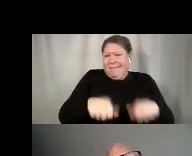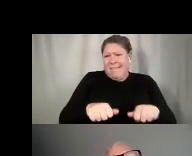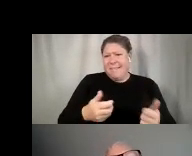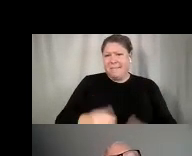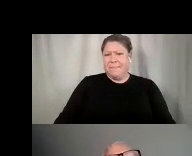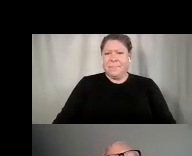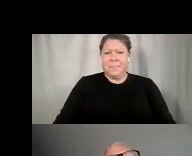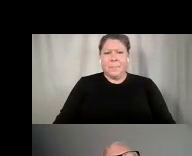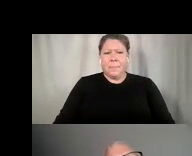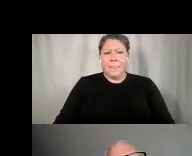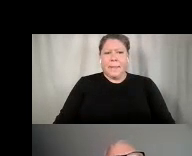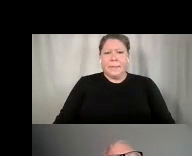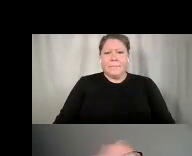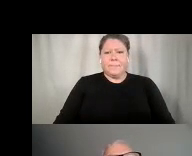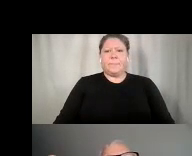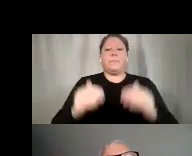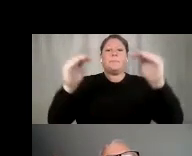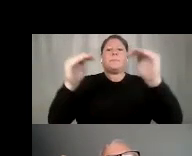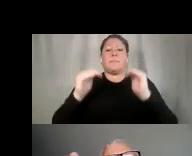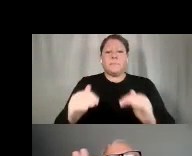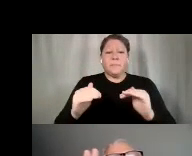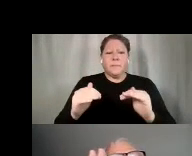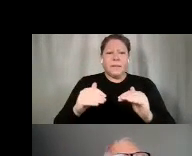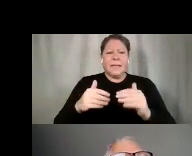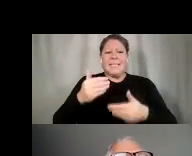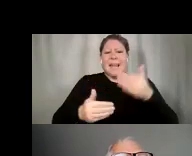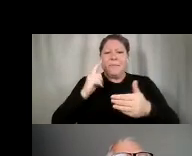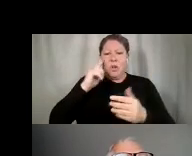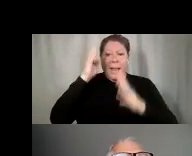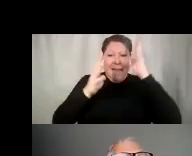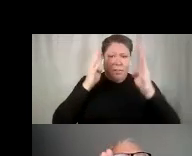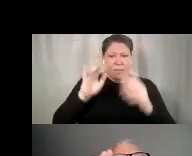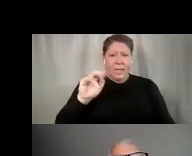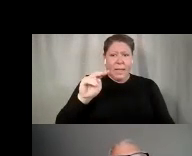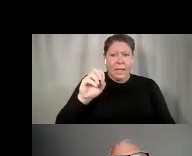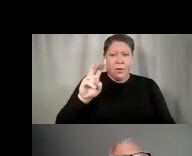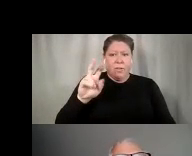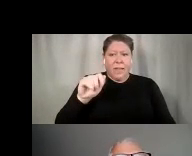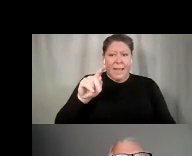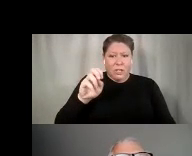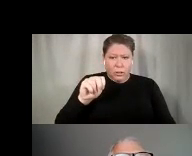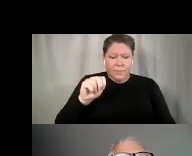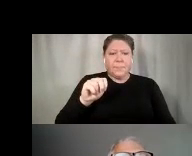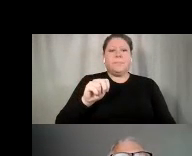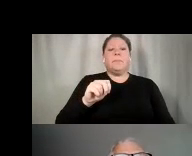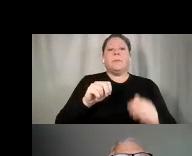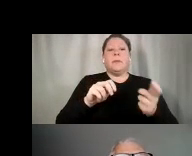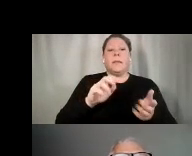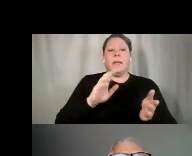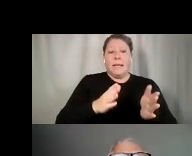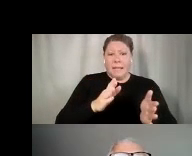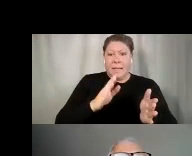So the steps for innovation, I'm going to talk about innovation and design thinking. And so innovation is, the first step is to identify